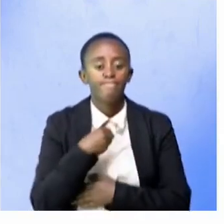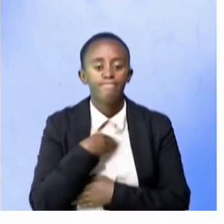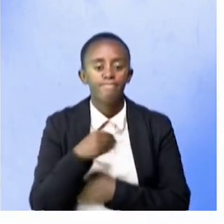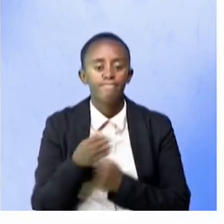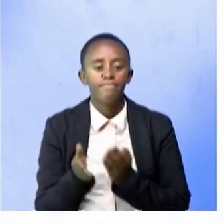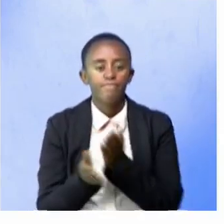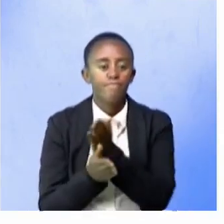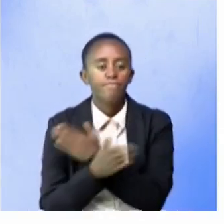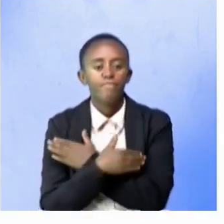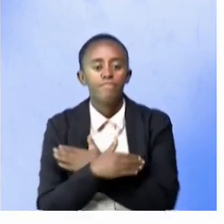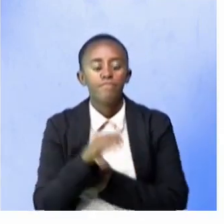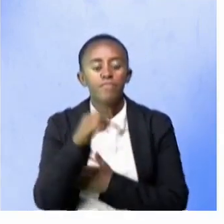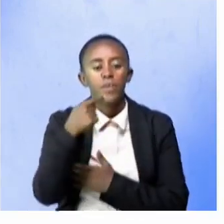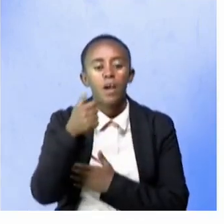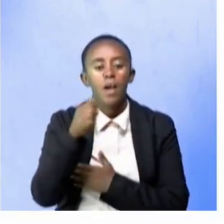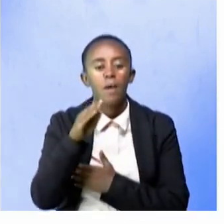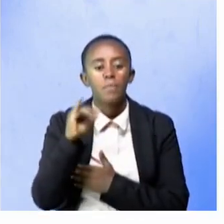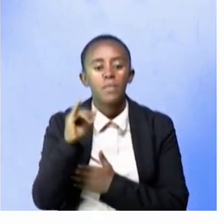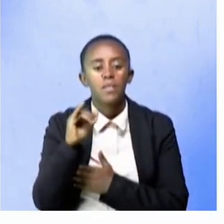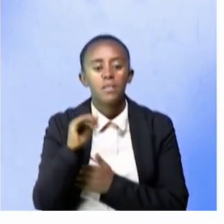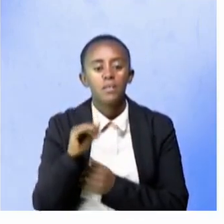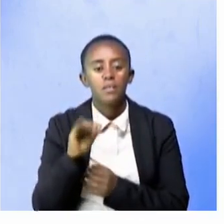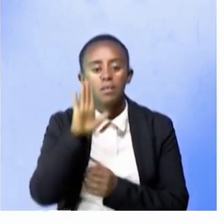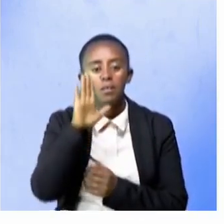on the market.